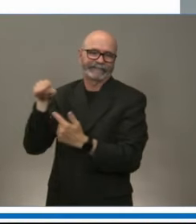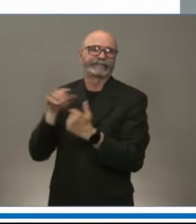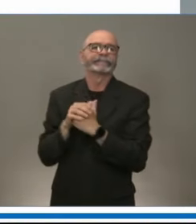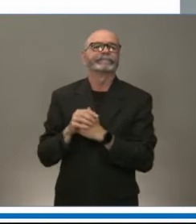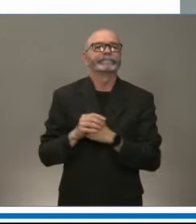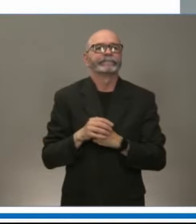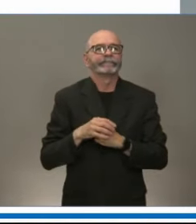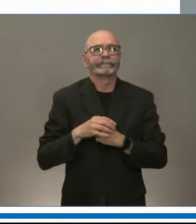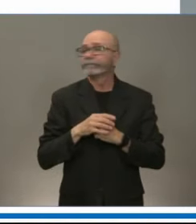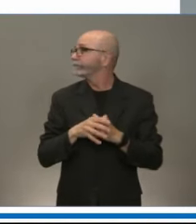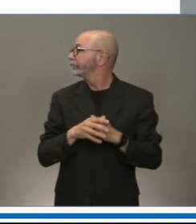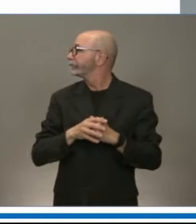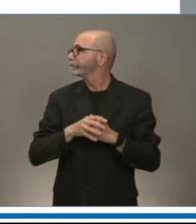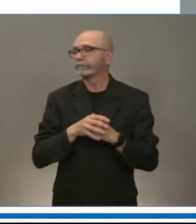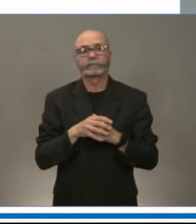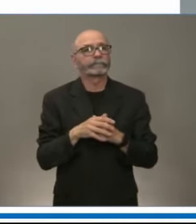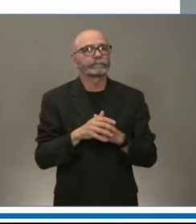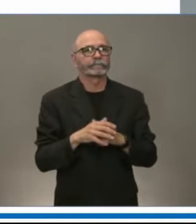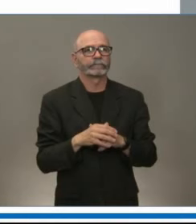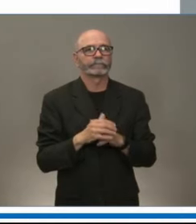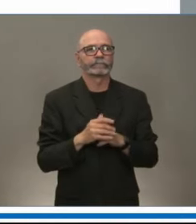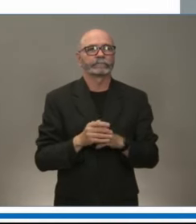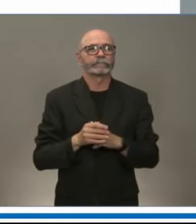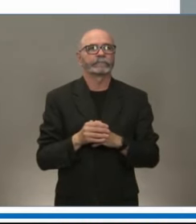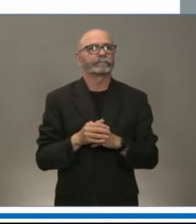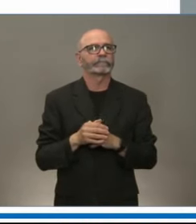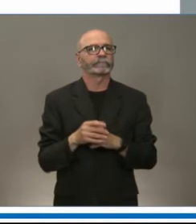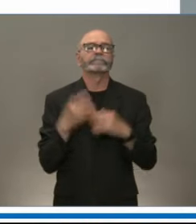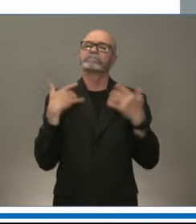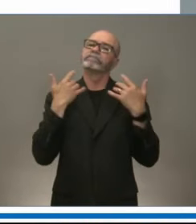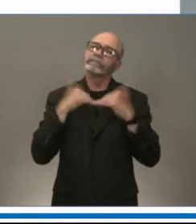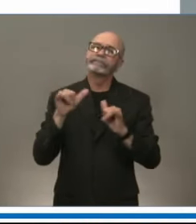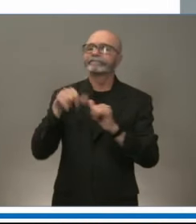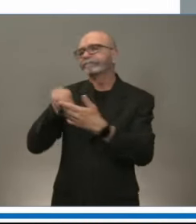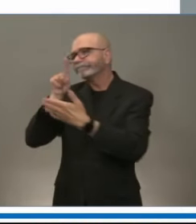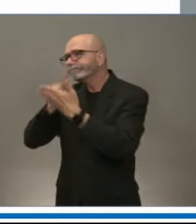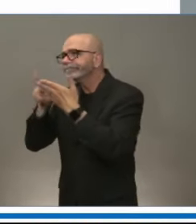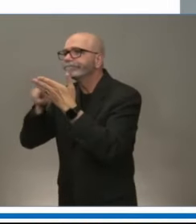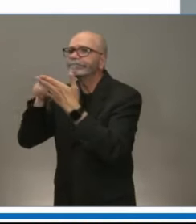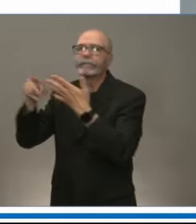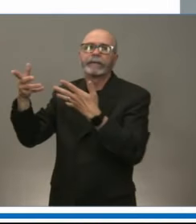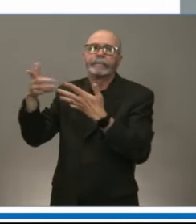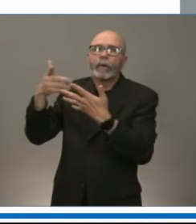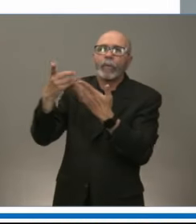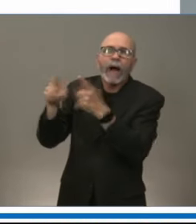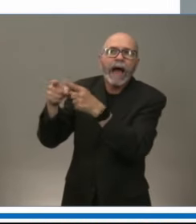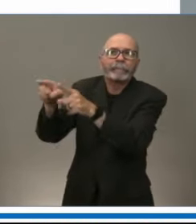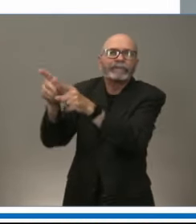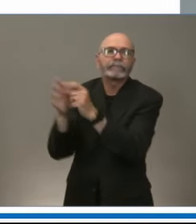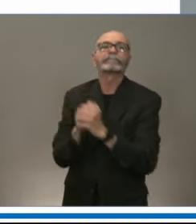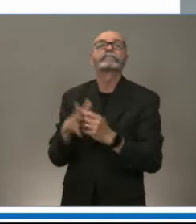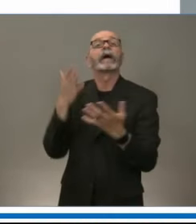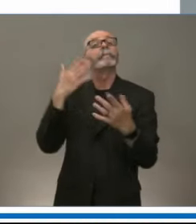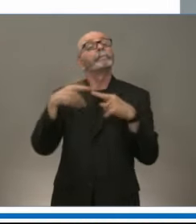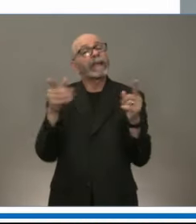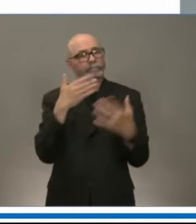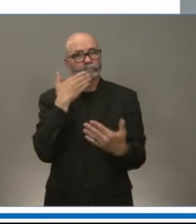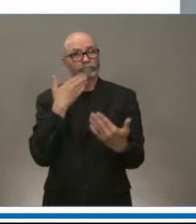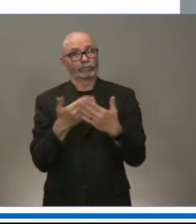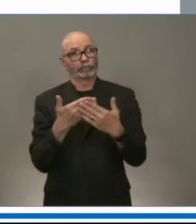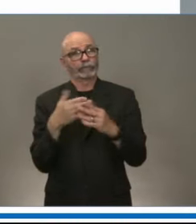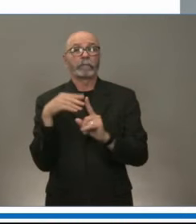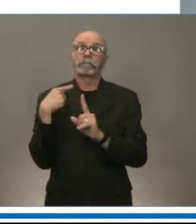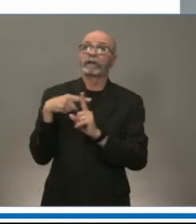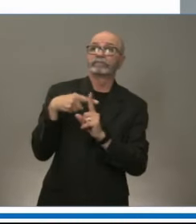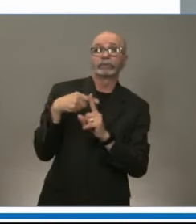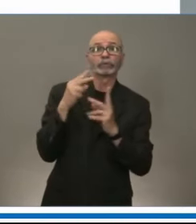residents and the community, and we continue to investigate that. But the good news is there's nobody new ill in that long-term care